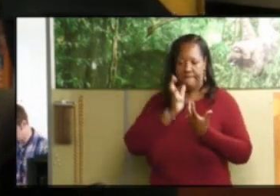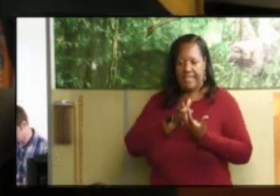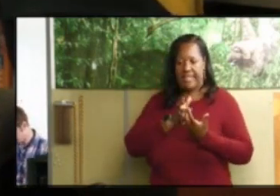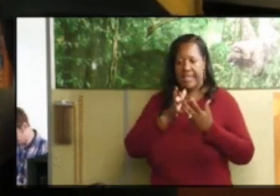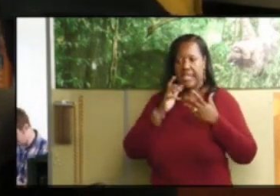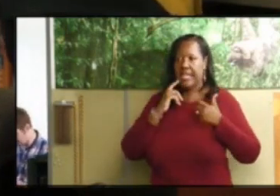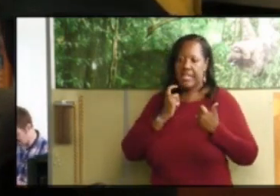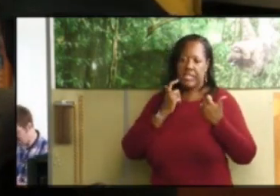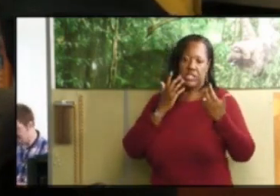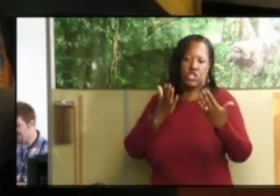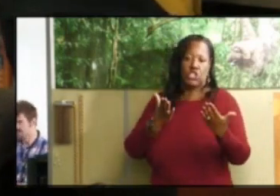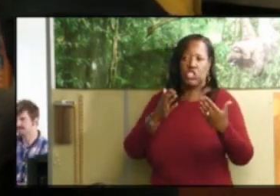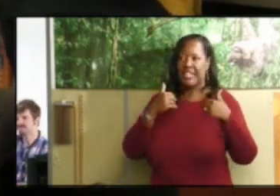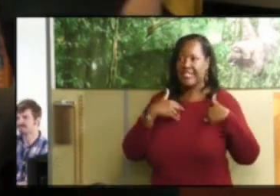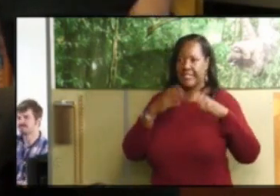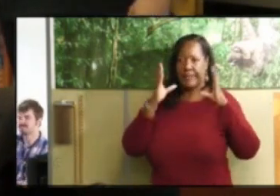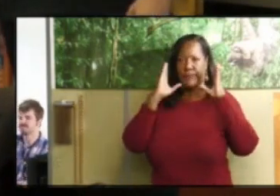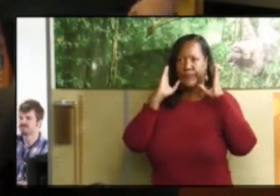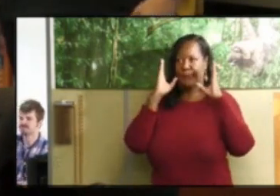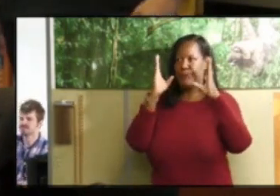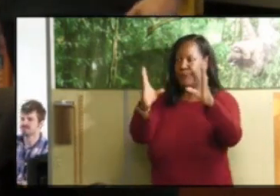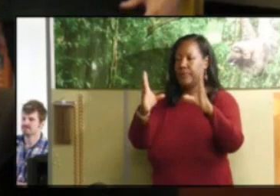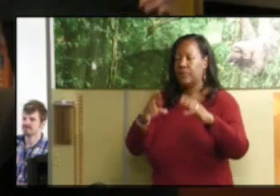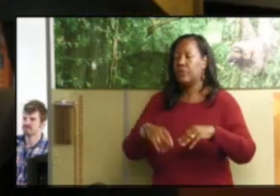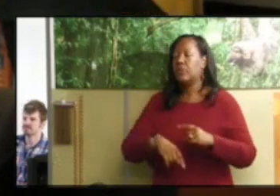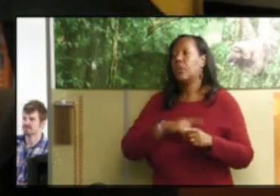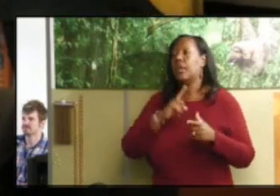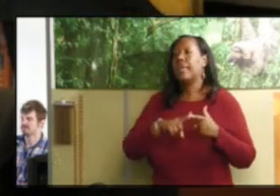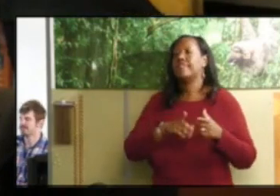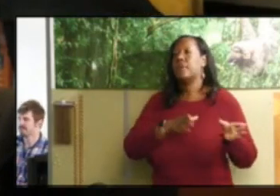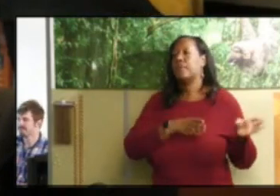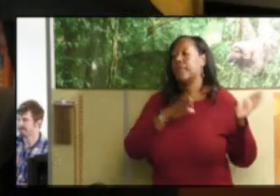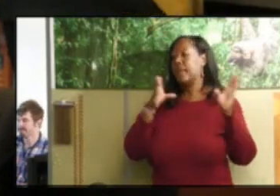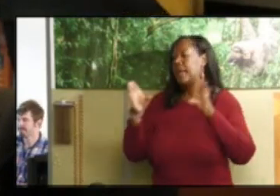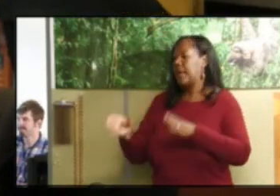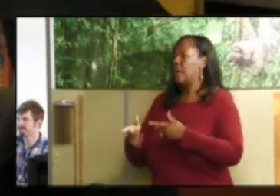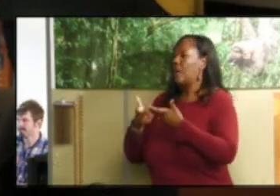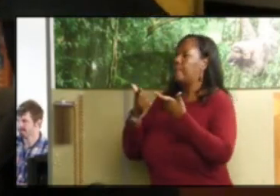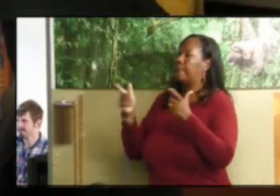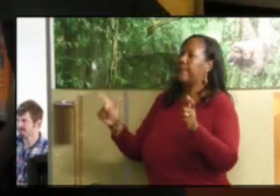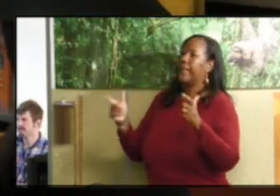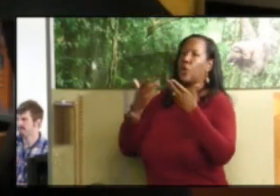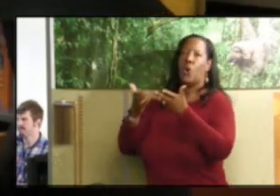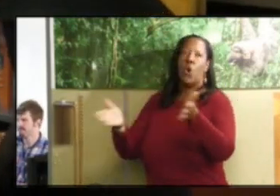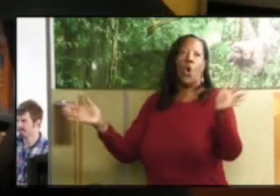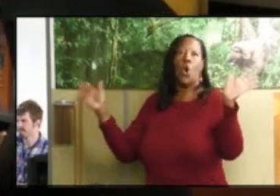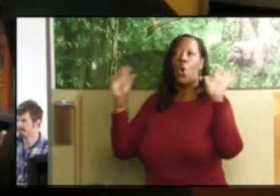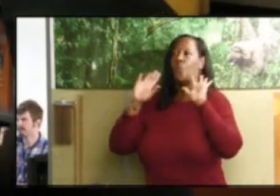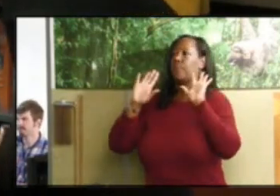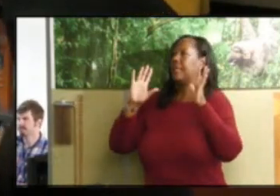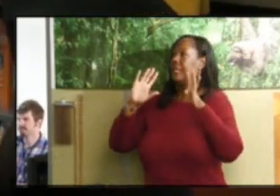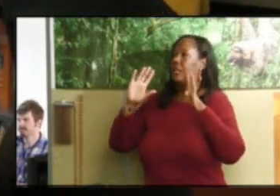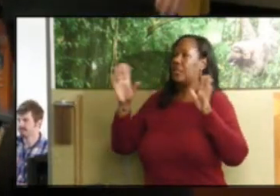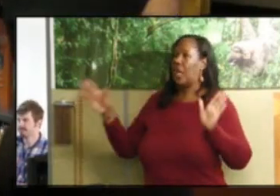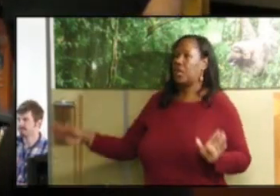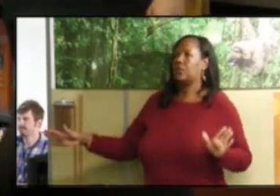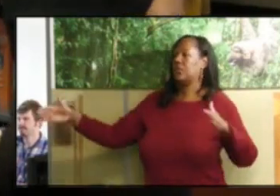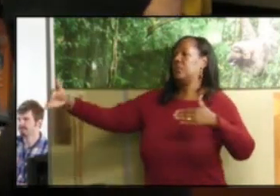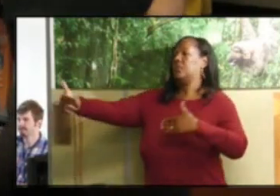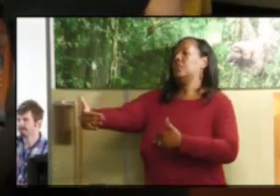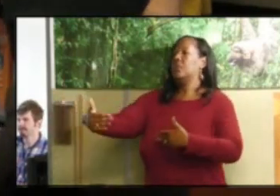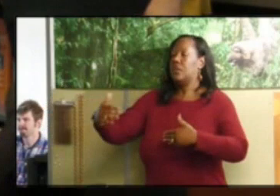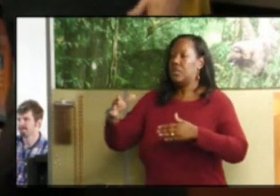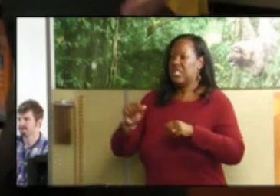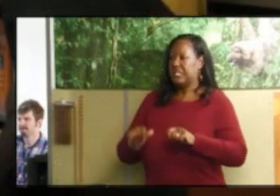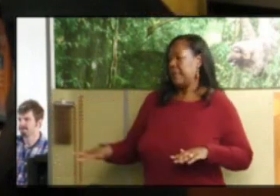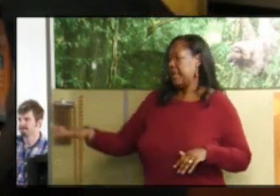suggested floor plan layout. And we did like a more typical, like big open library community hall type space.